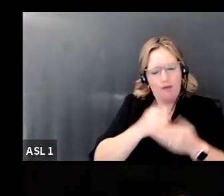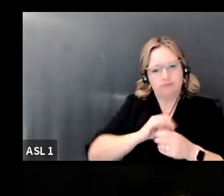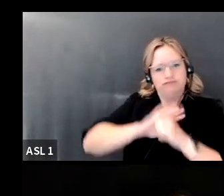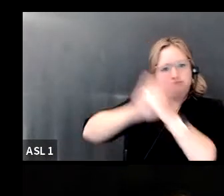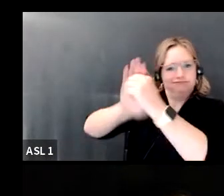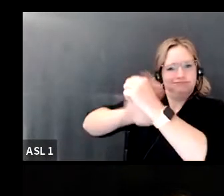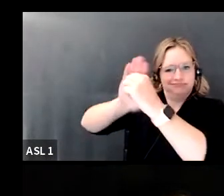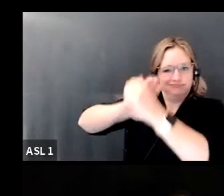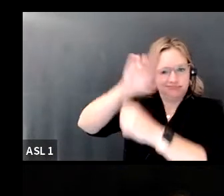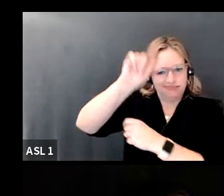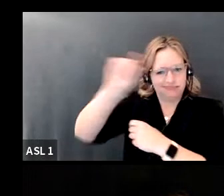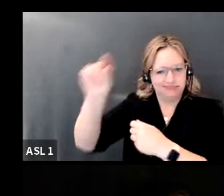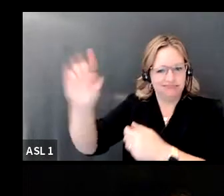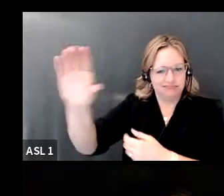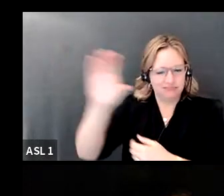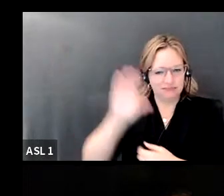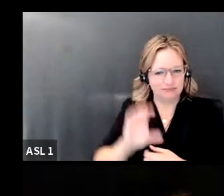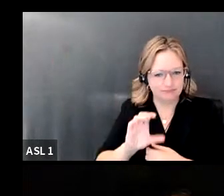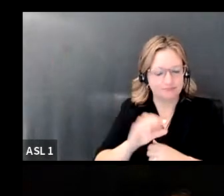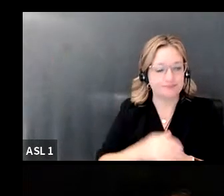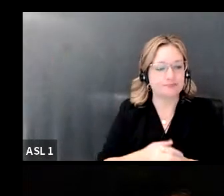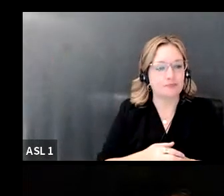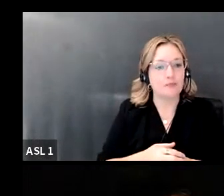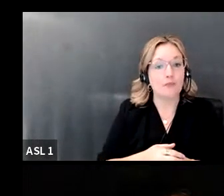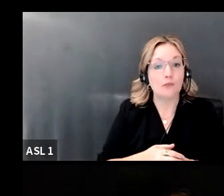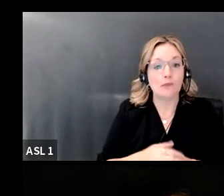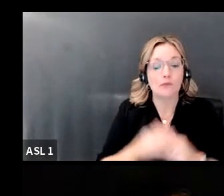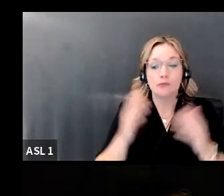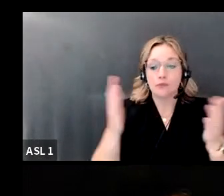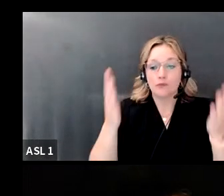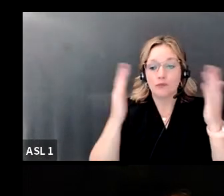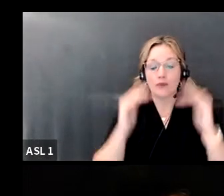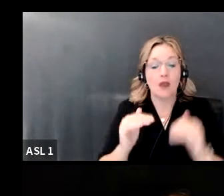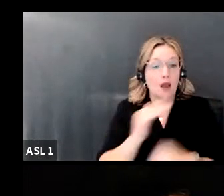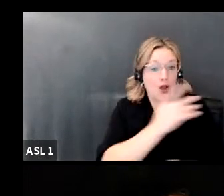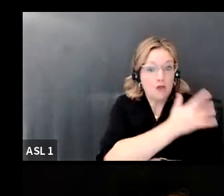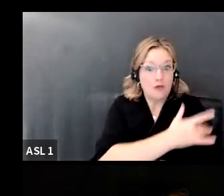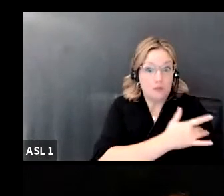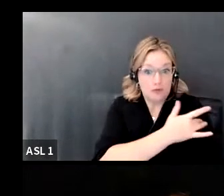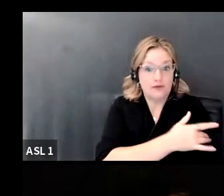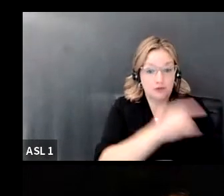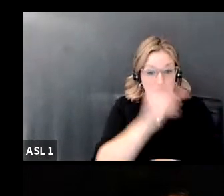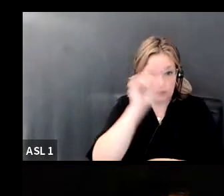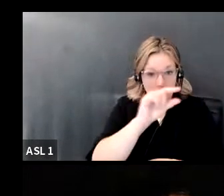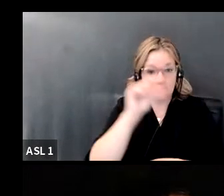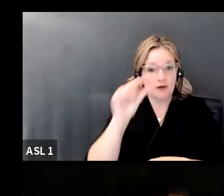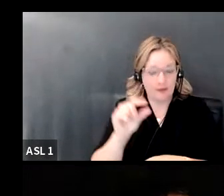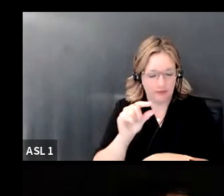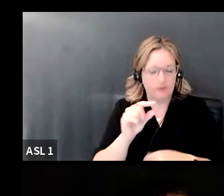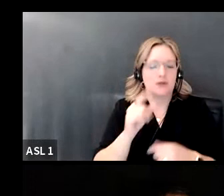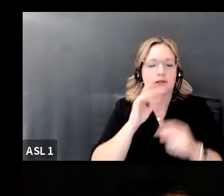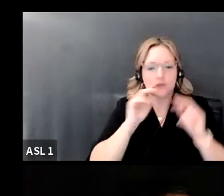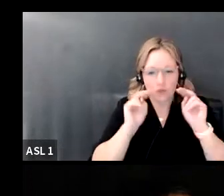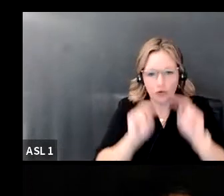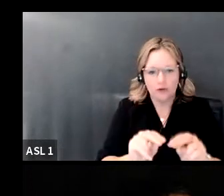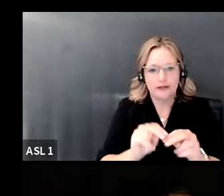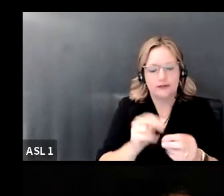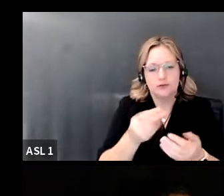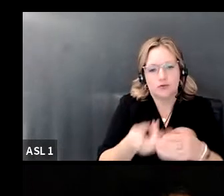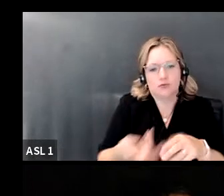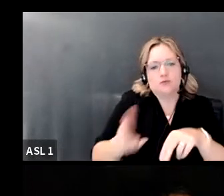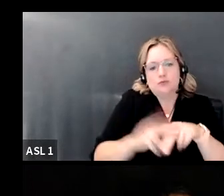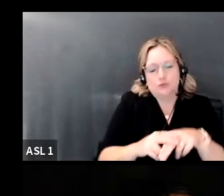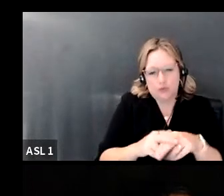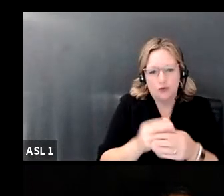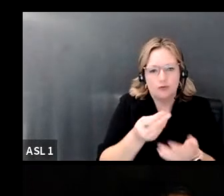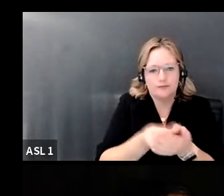government is set to make some announcements around funding for police services across ontario i can tell you that the